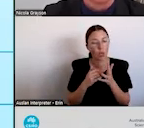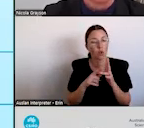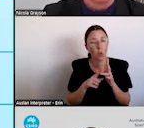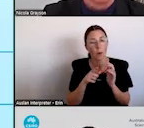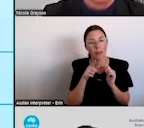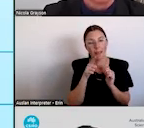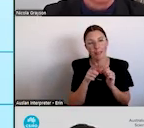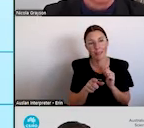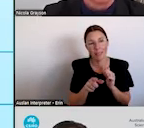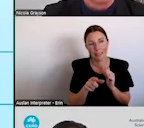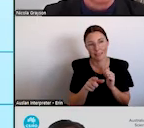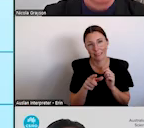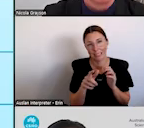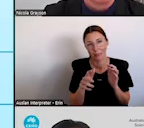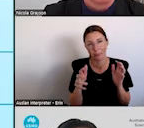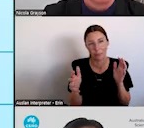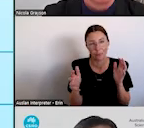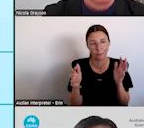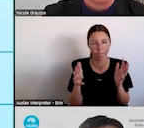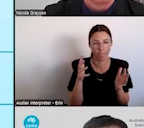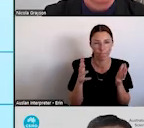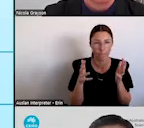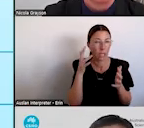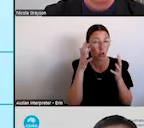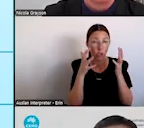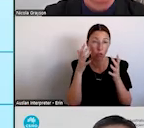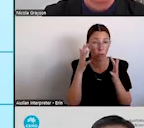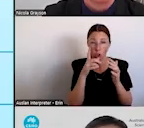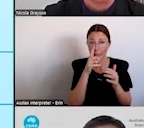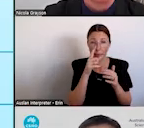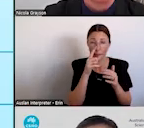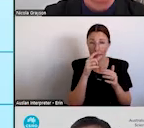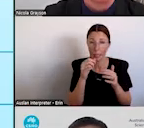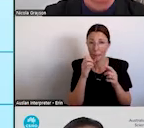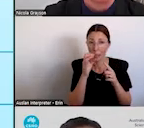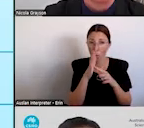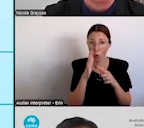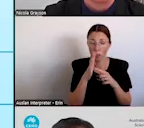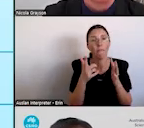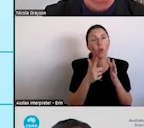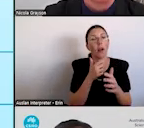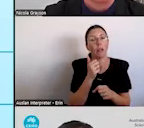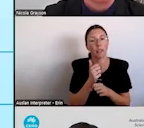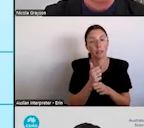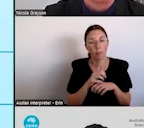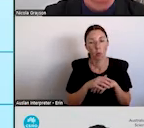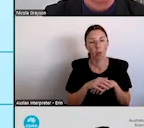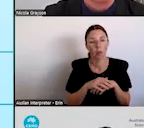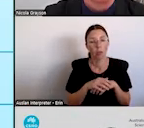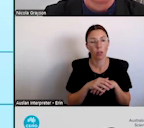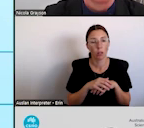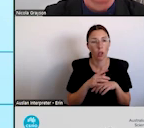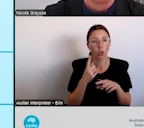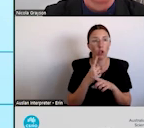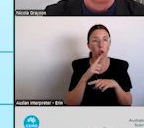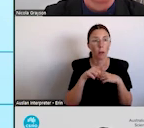asymmetry and consideration can play a lot of roles. For example, I'm just going through probably one role, adversary noise